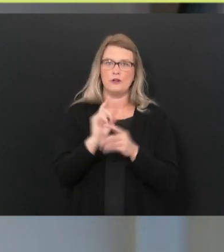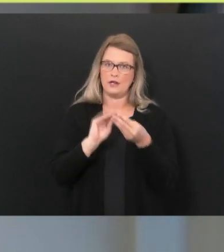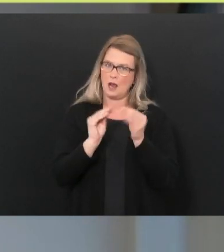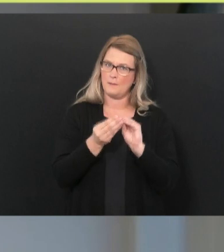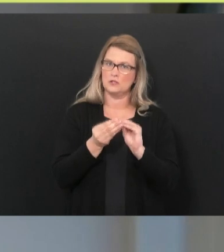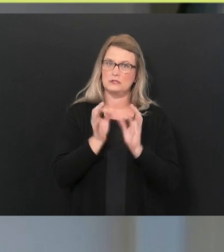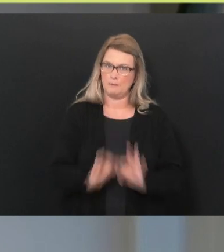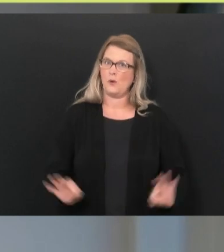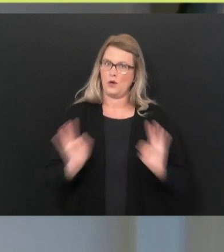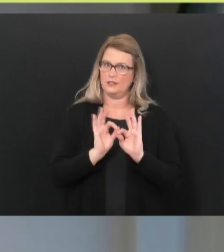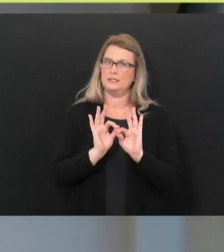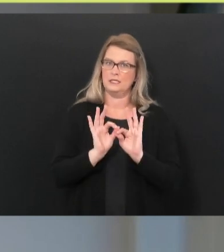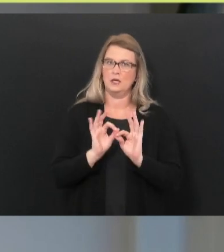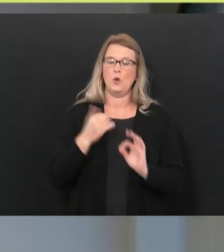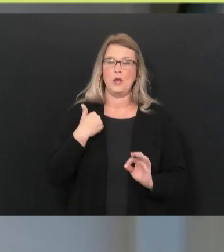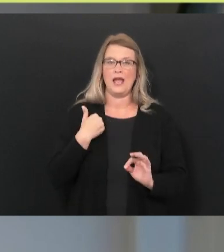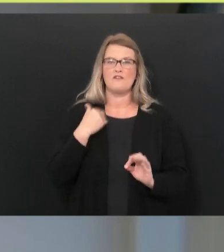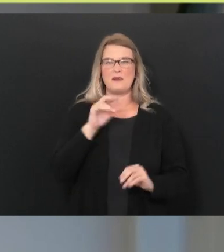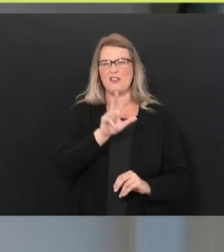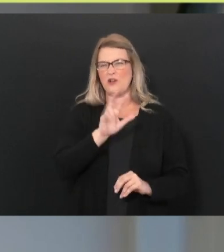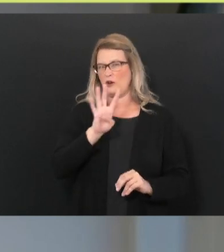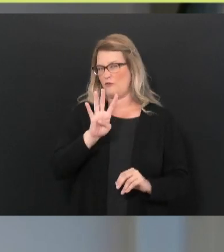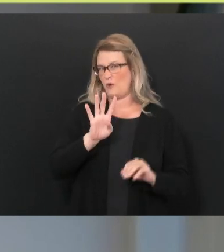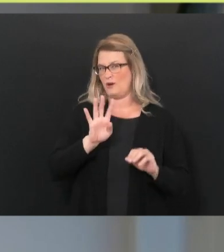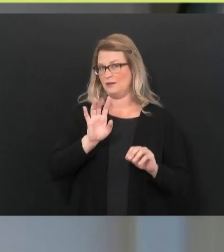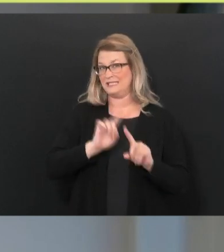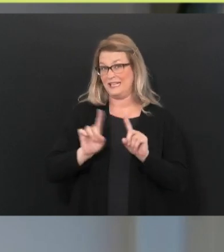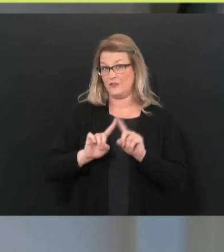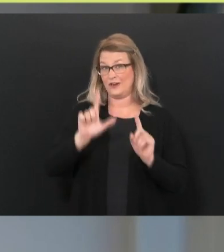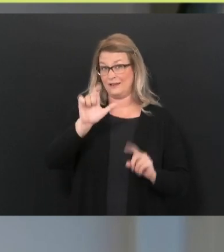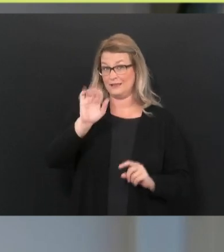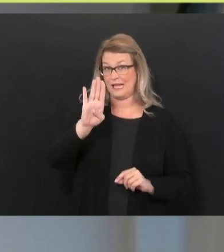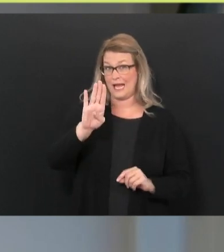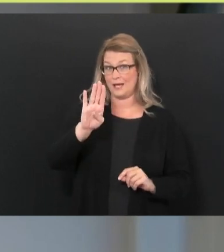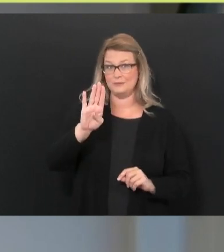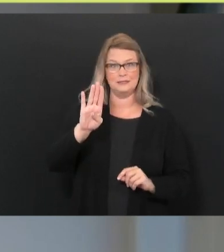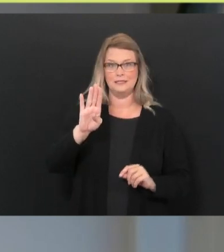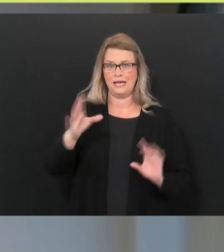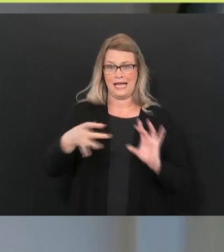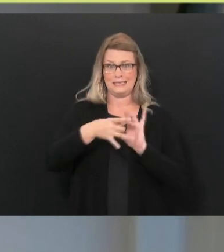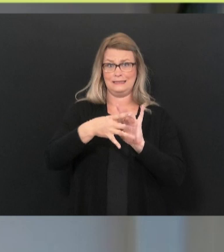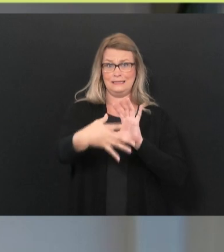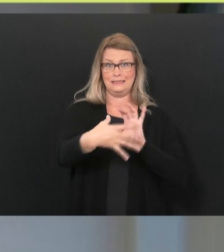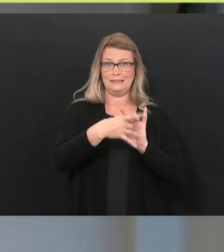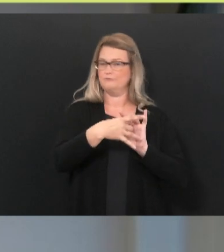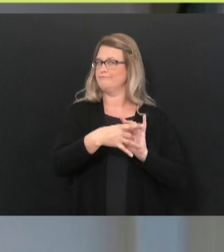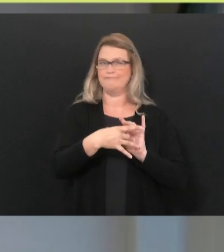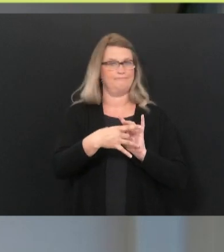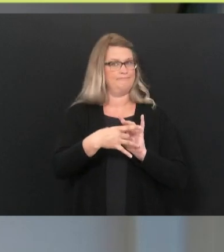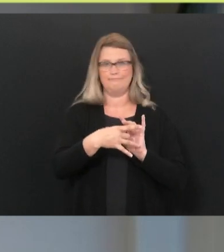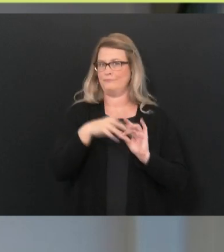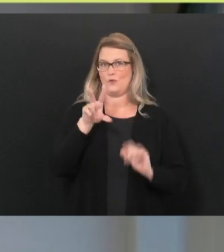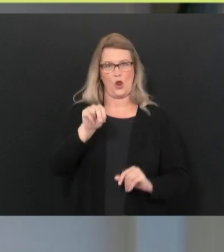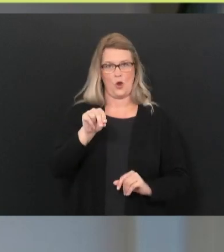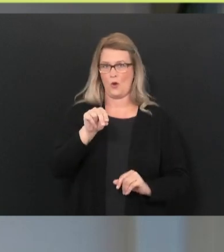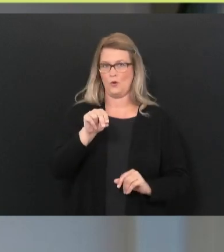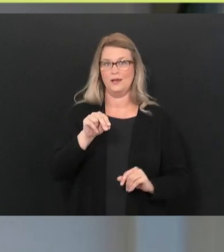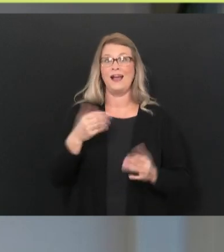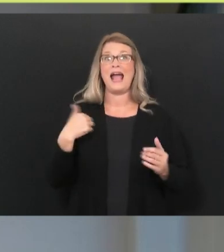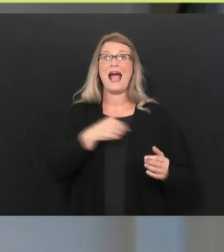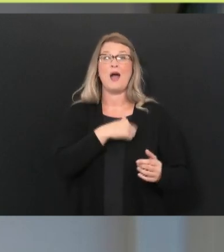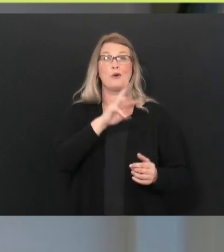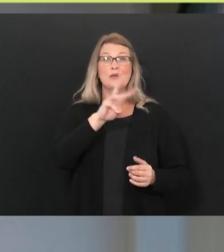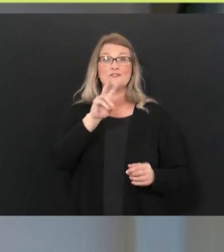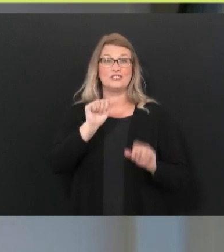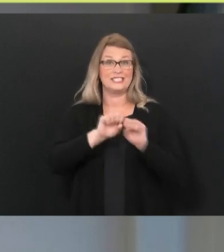We have about 34 labs that are not connected electronically. The system we have in West Virginia is